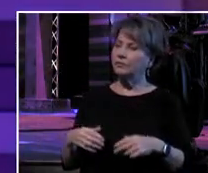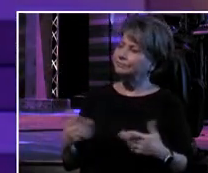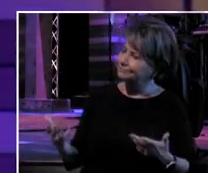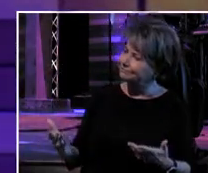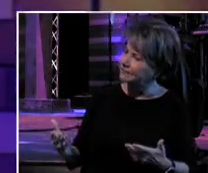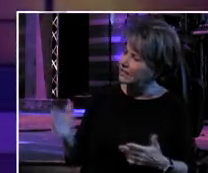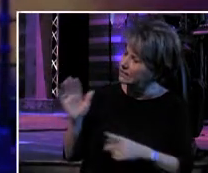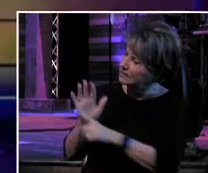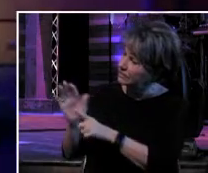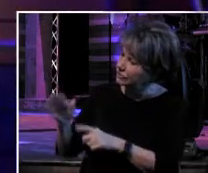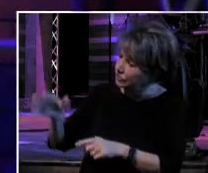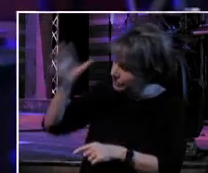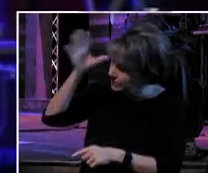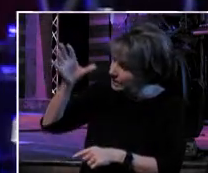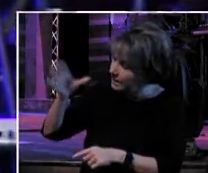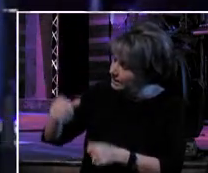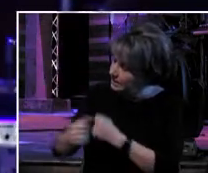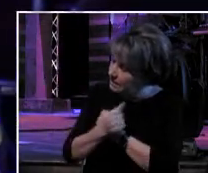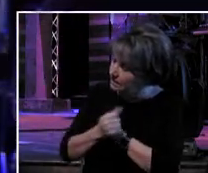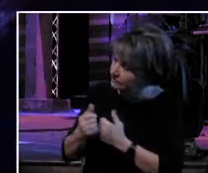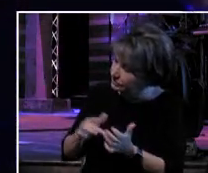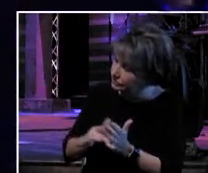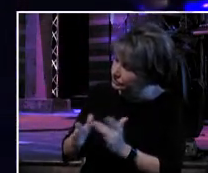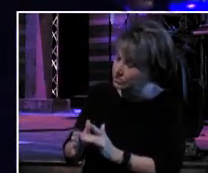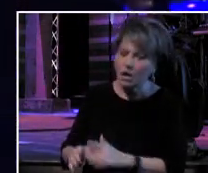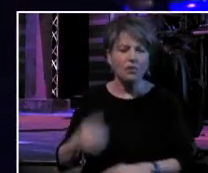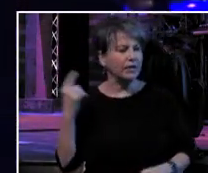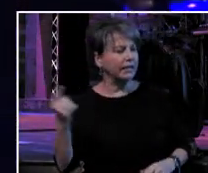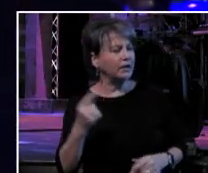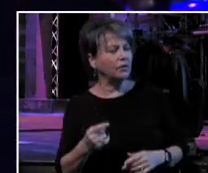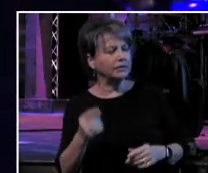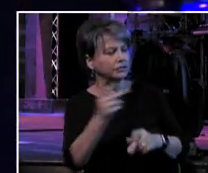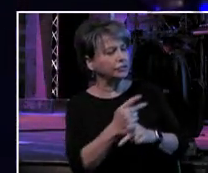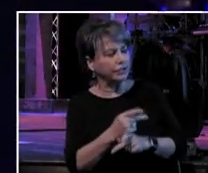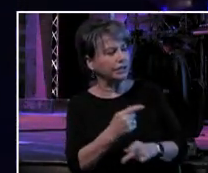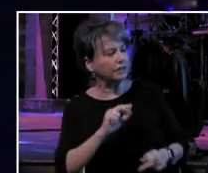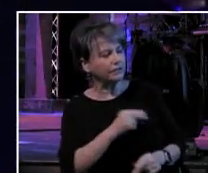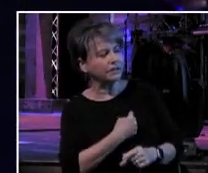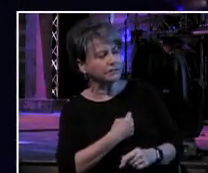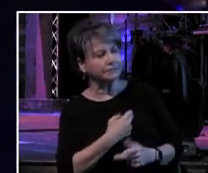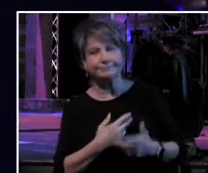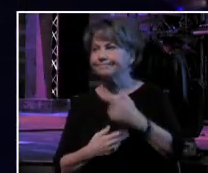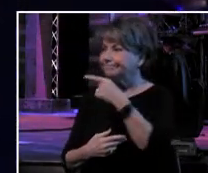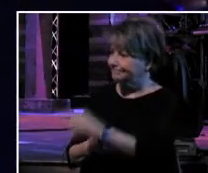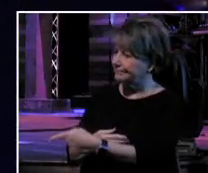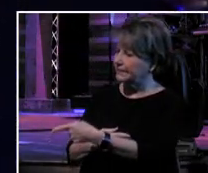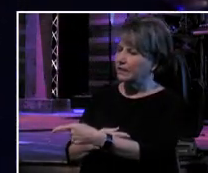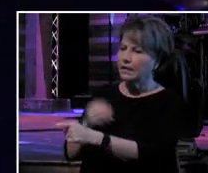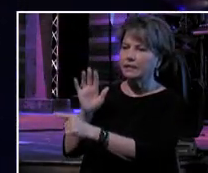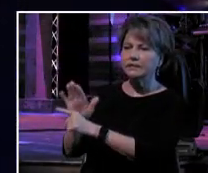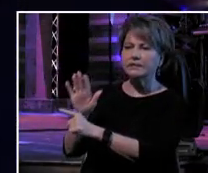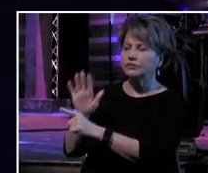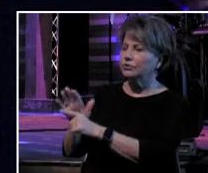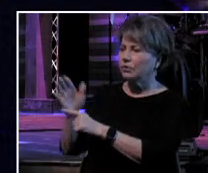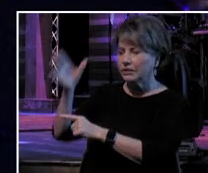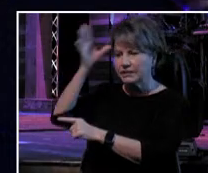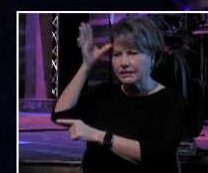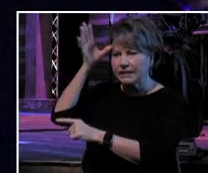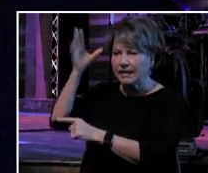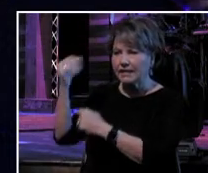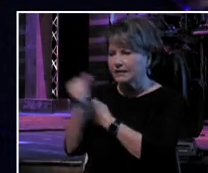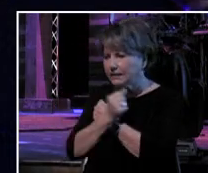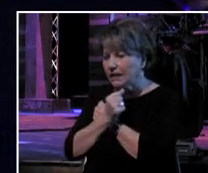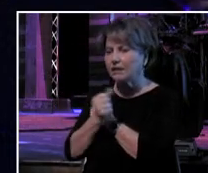always provided for us and he took care of us. Did your dad love Jesus? And he was such a kind man and very generous with